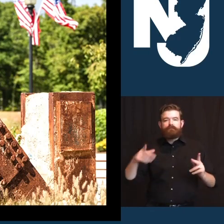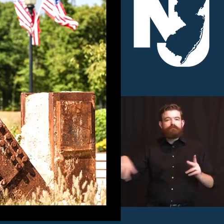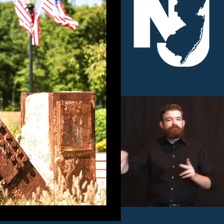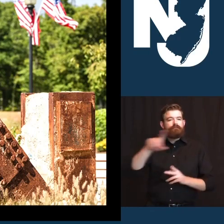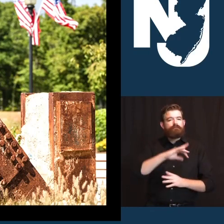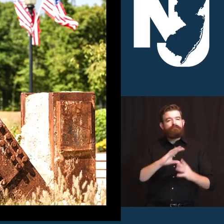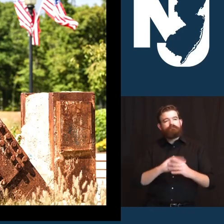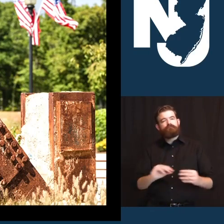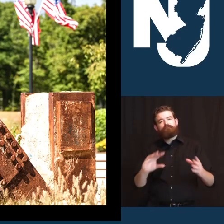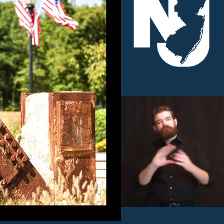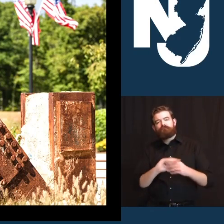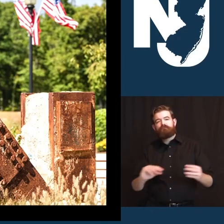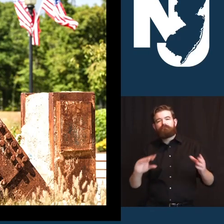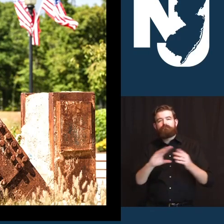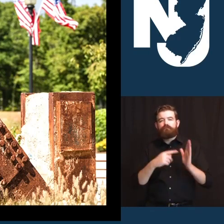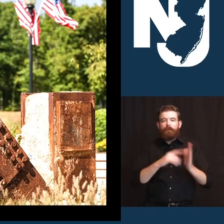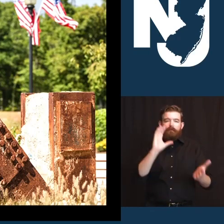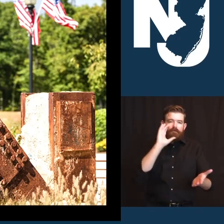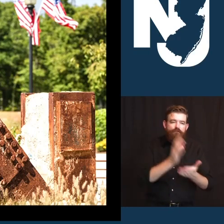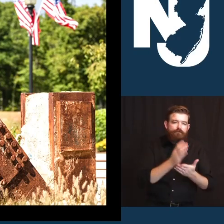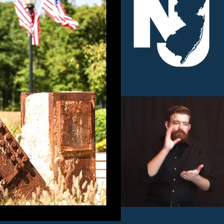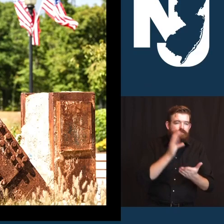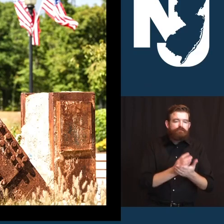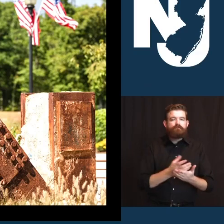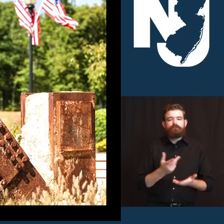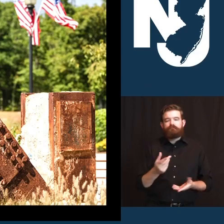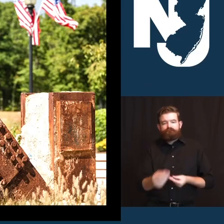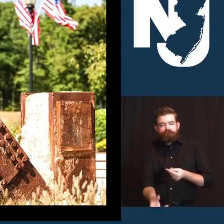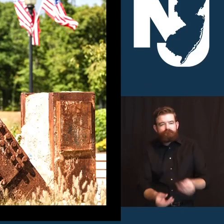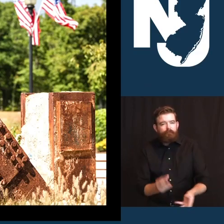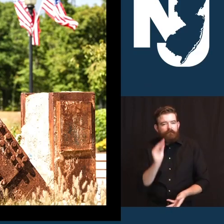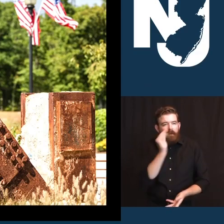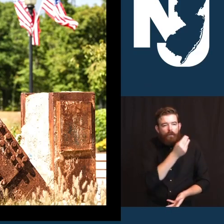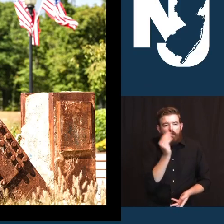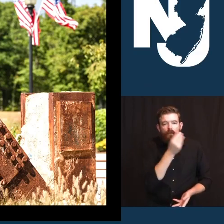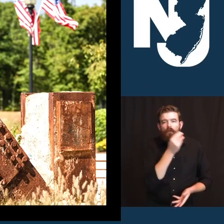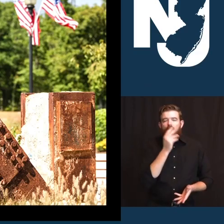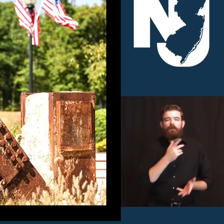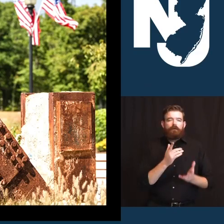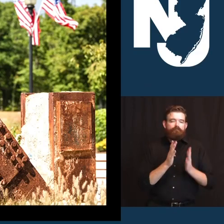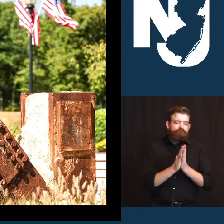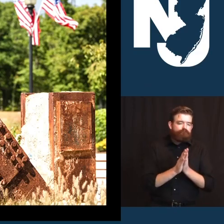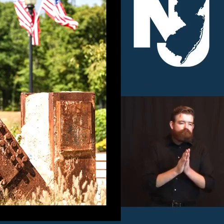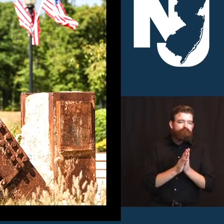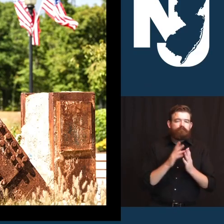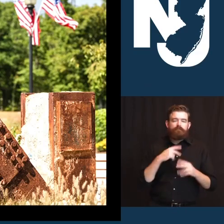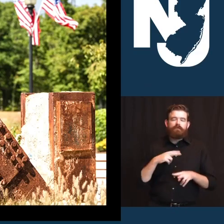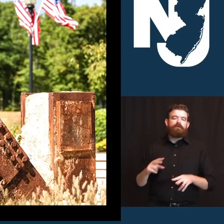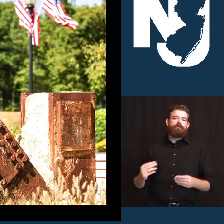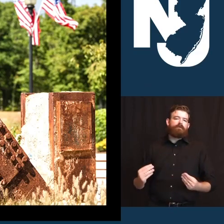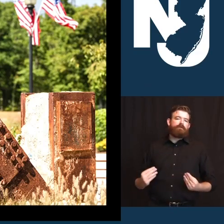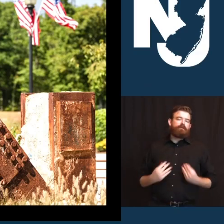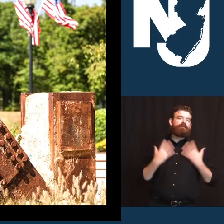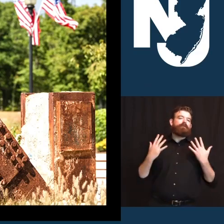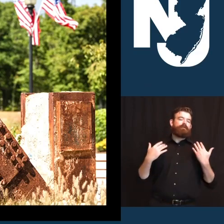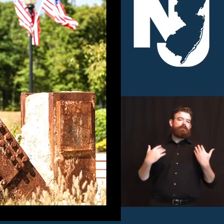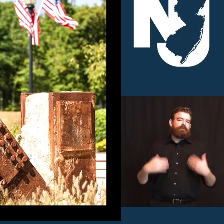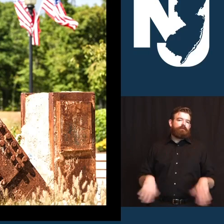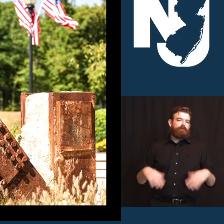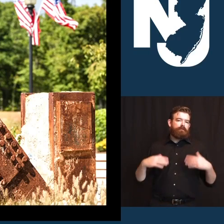flowers, prayer, certainly. It's incredibly moving. So as we did, all of us on that